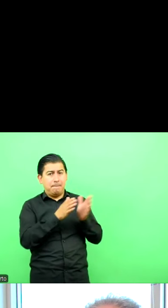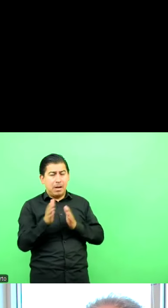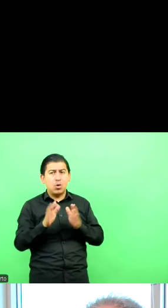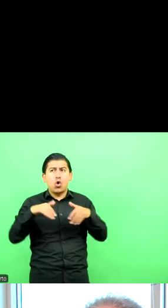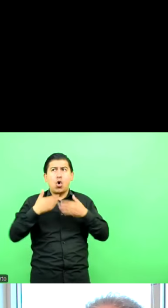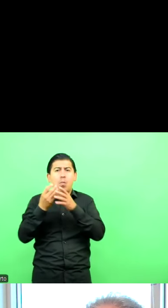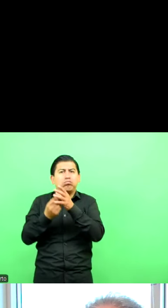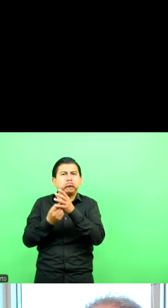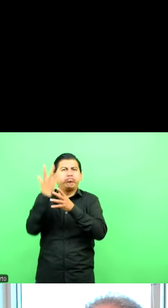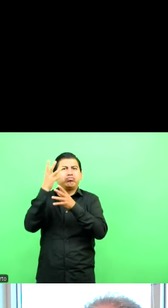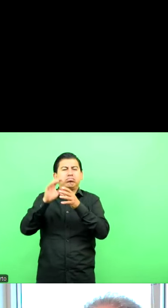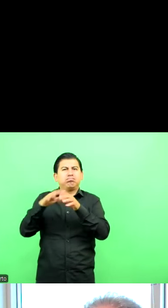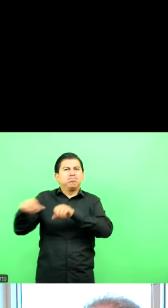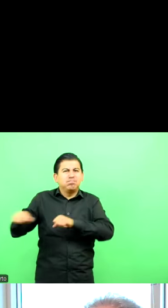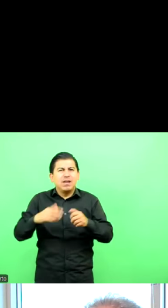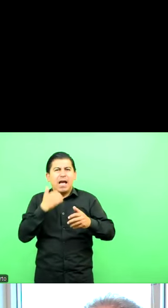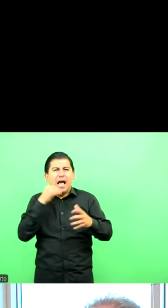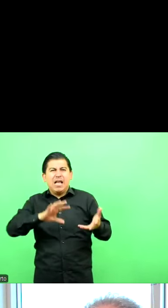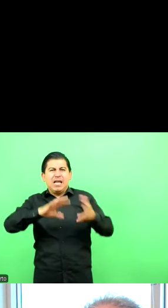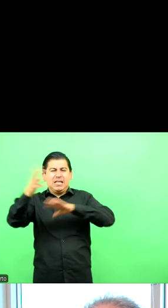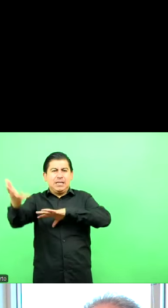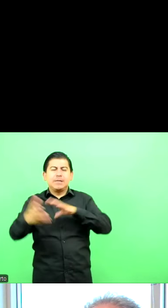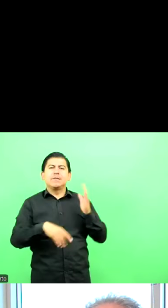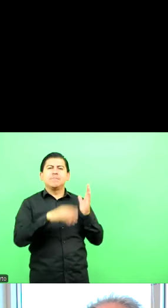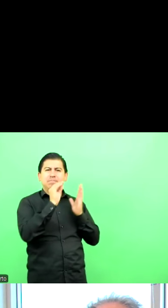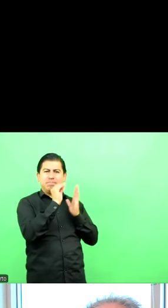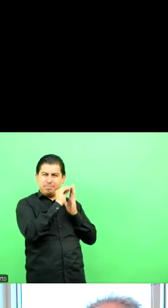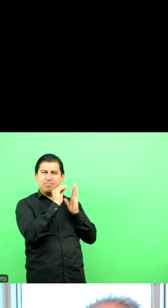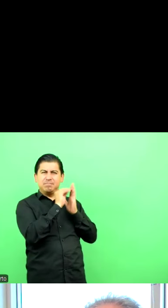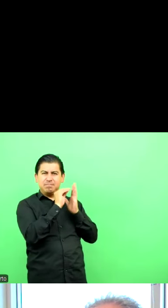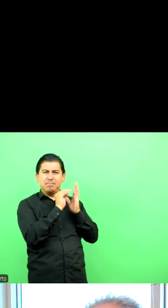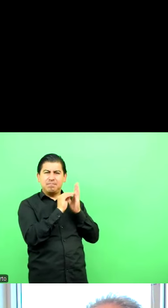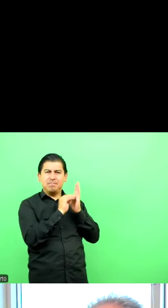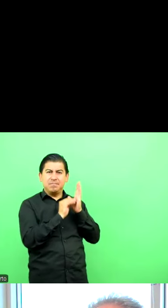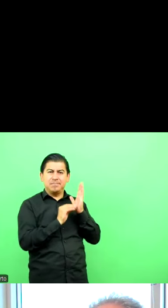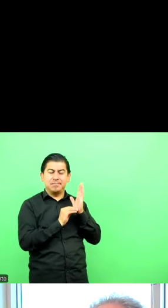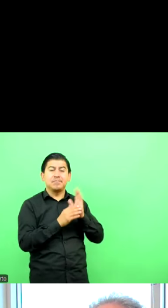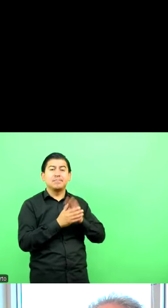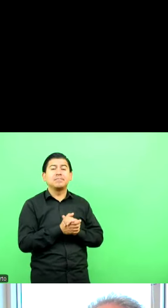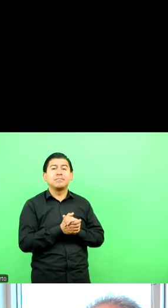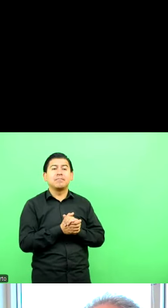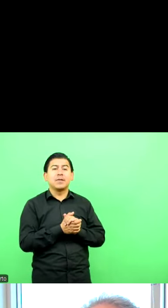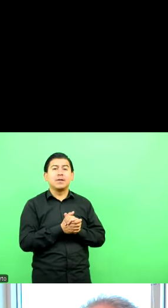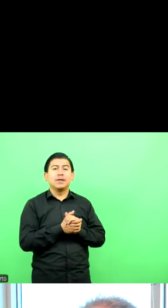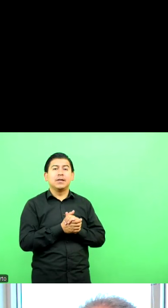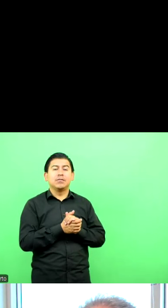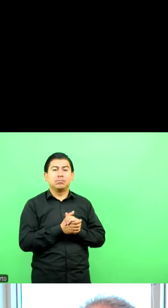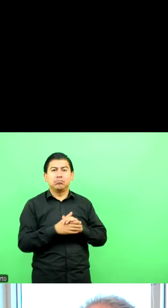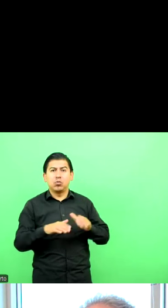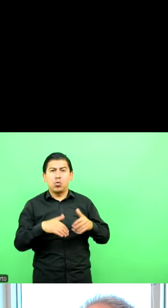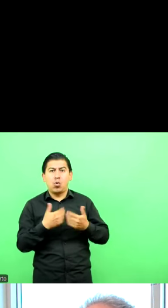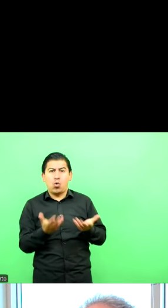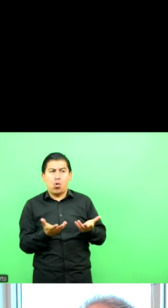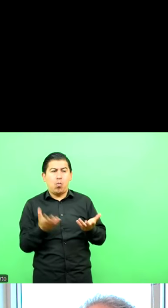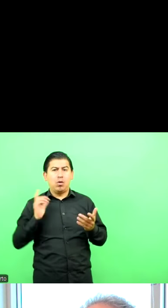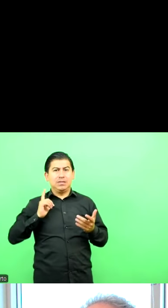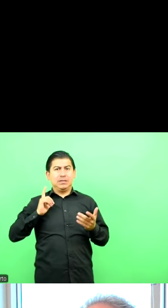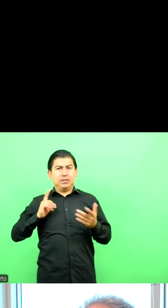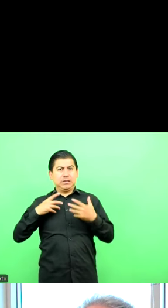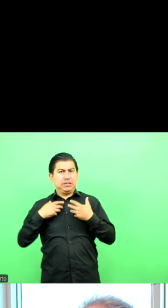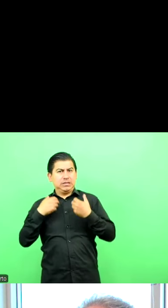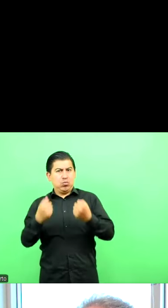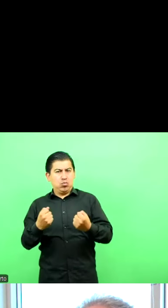UHC as part of the the result of health system strengthening and health security are two sides of the coin. So we need to